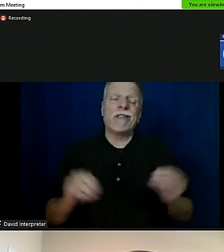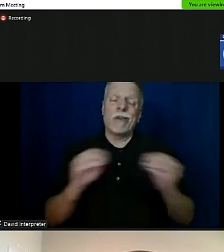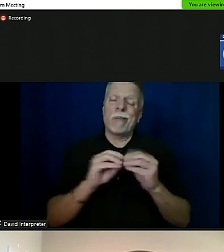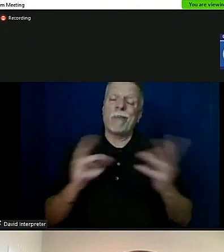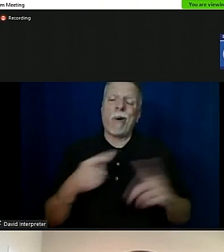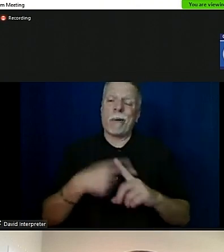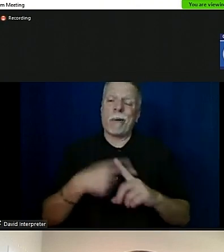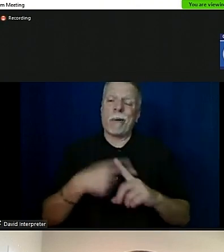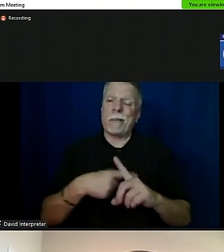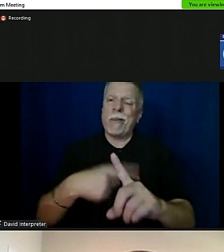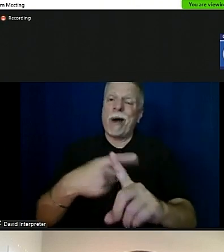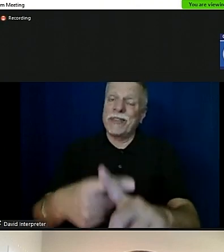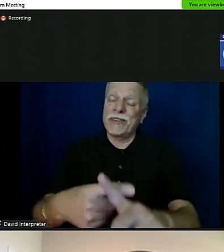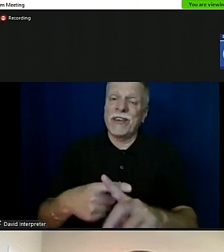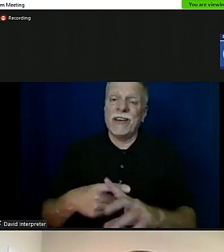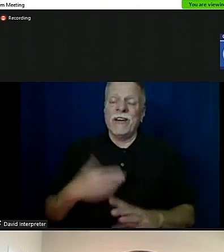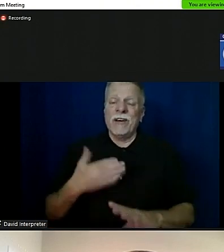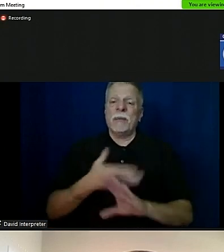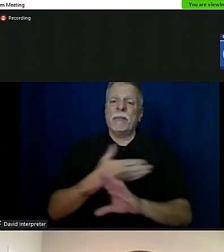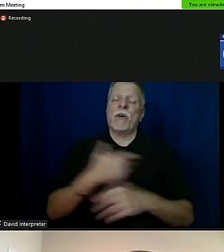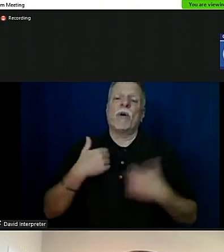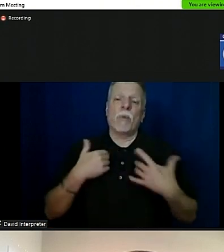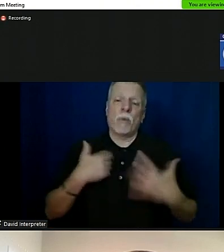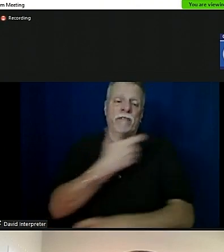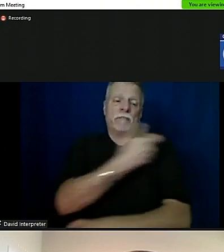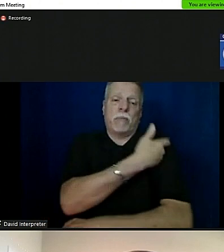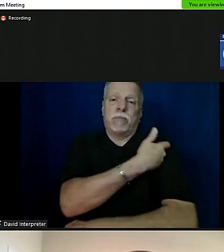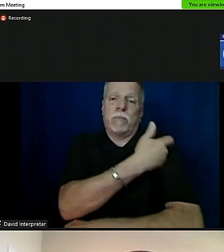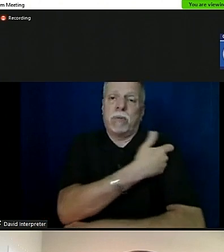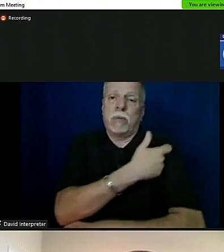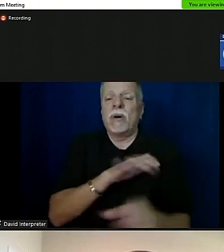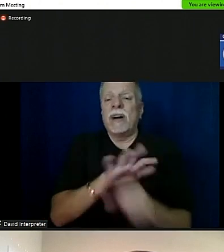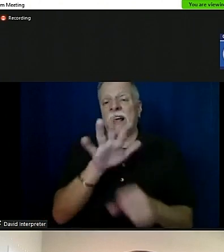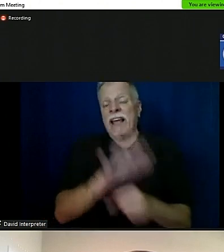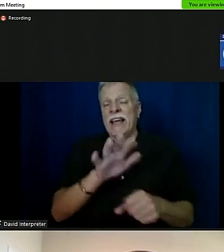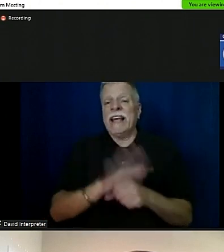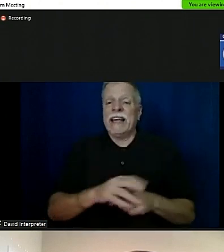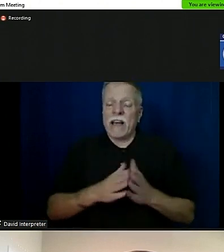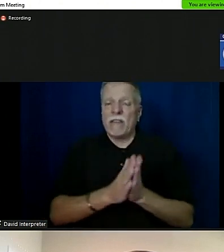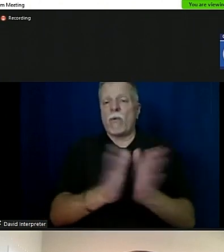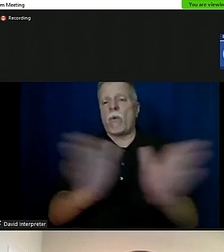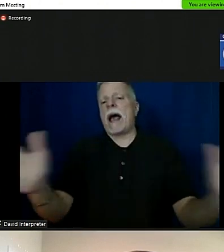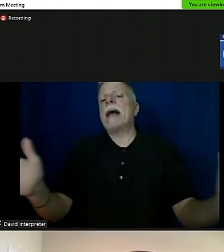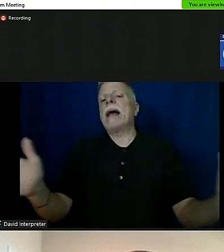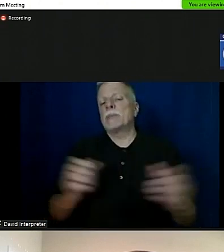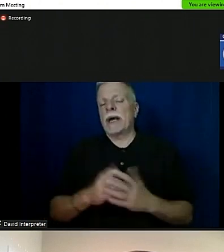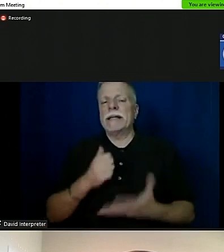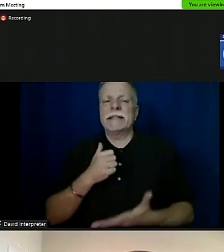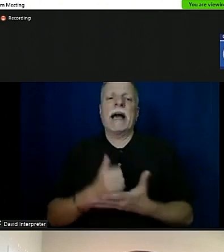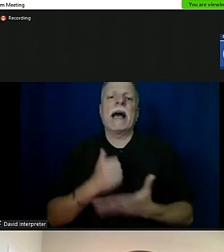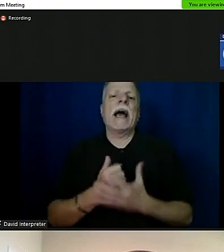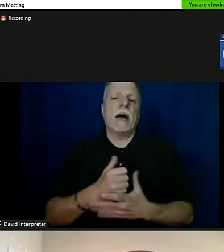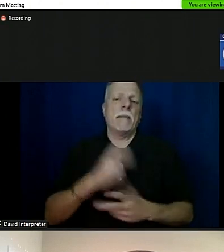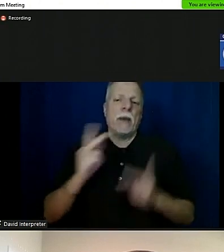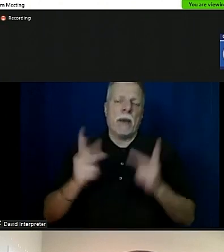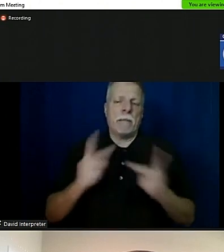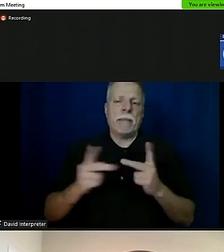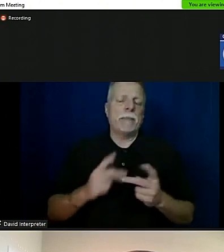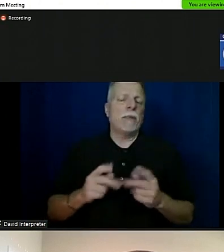has, we have enough of it to administer it widespread. We do need Coloradans to continue to follow our public health guidance